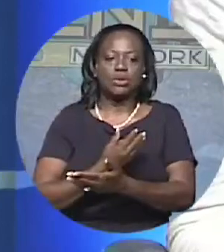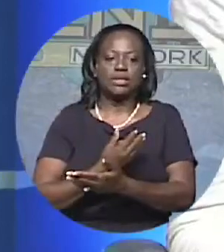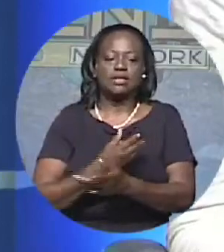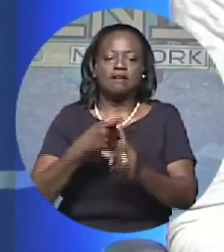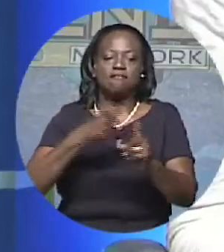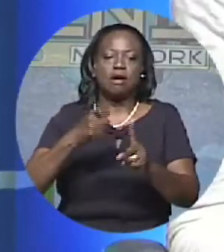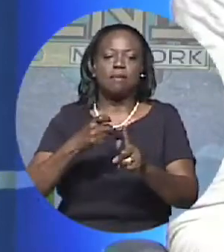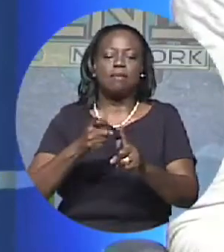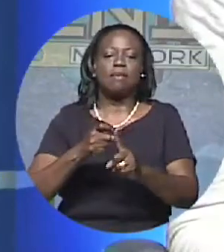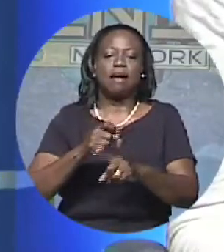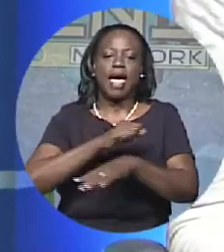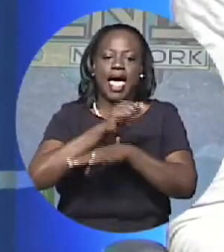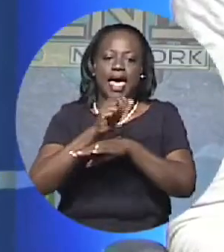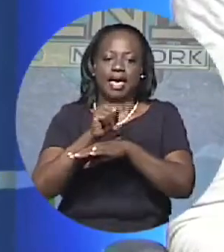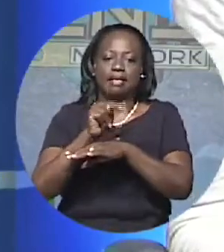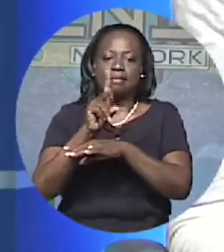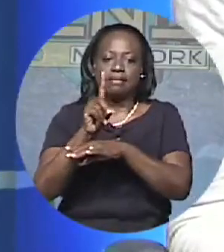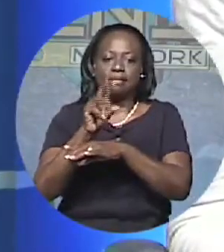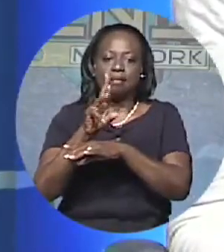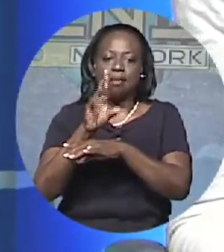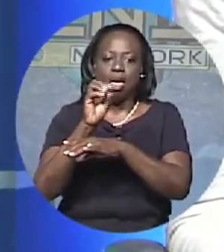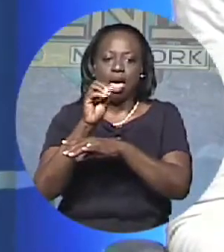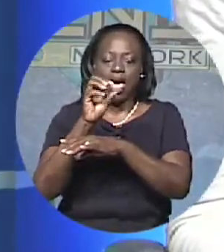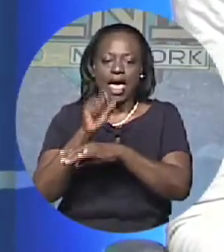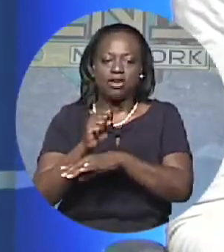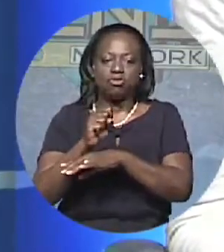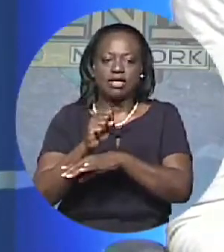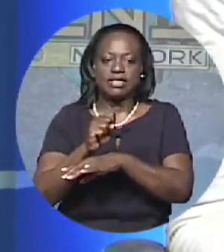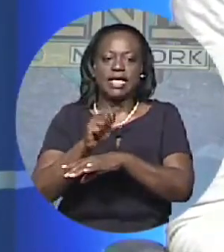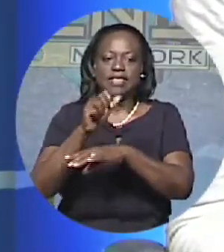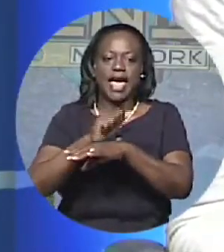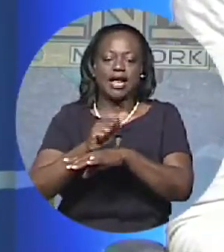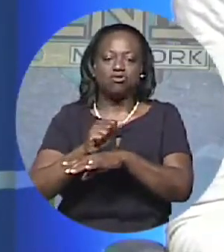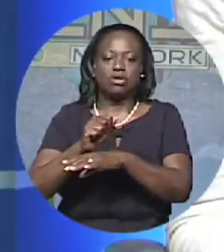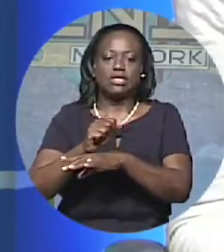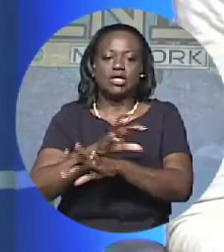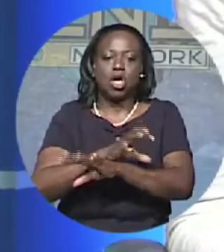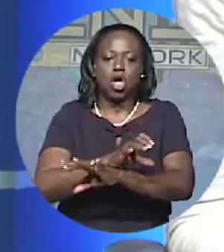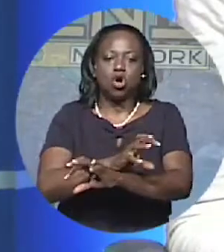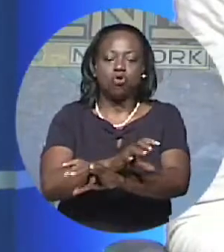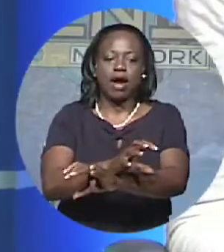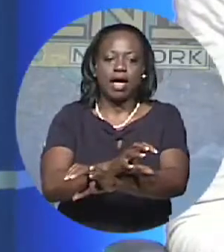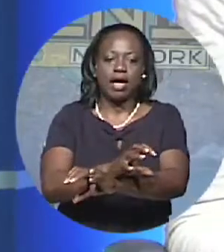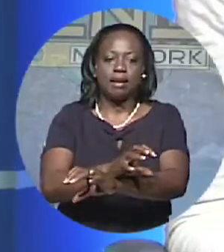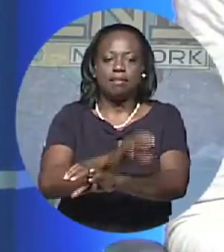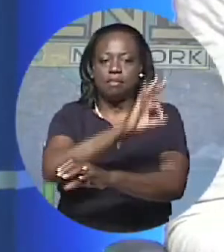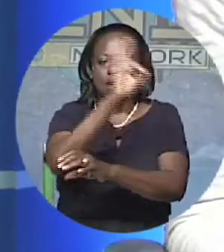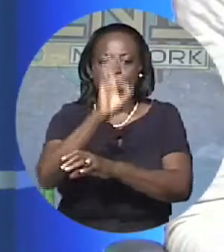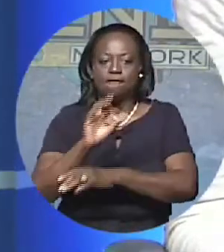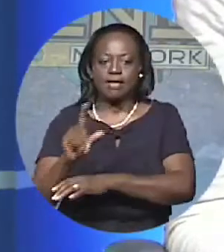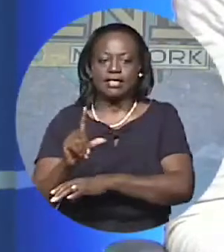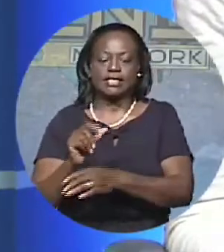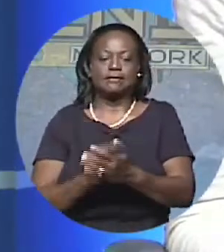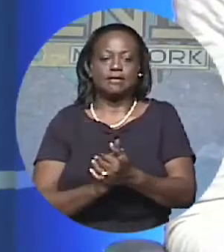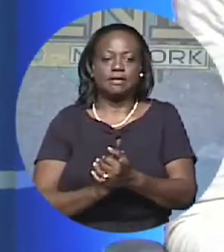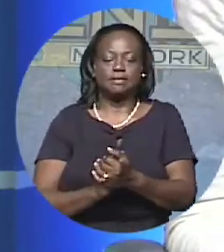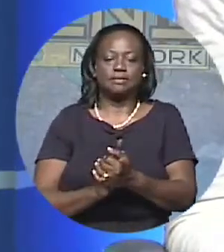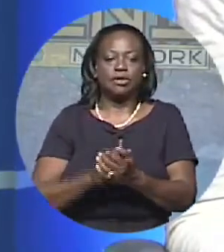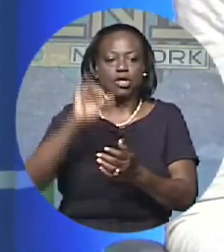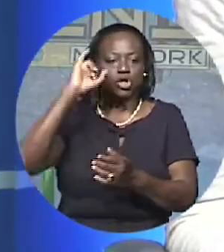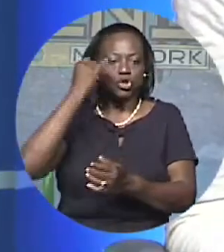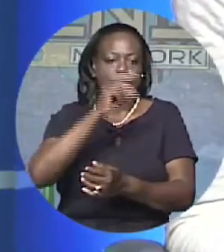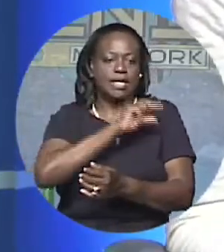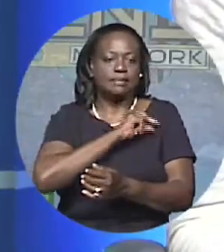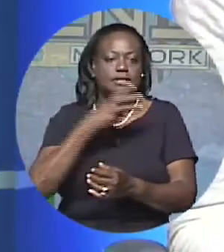The official opening ceremonies for this year's Andros Crabfest took place Friday night. Our Julian Gibson was there and tells us it was the start